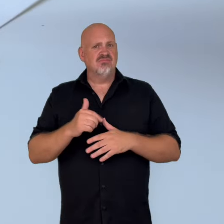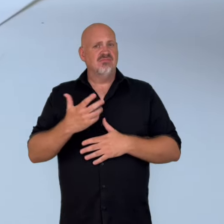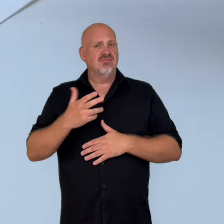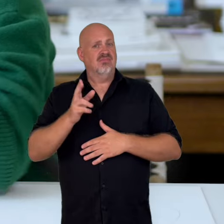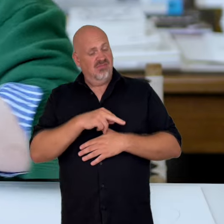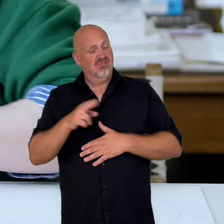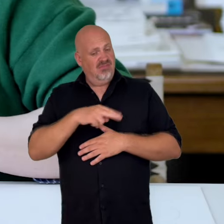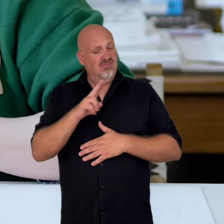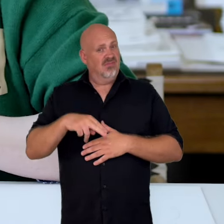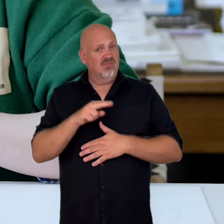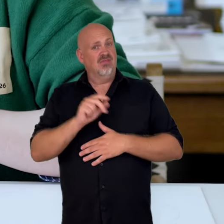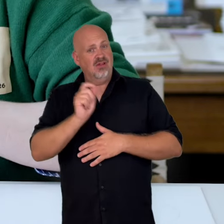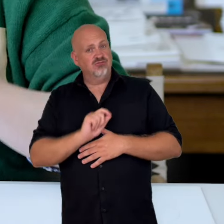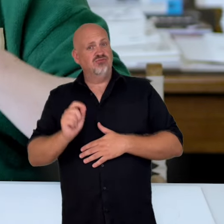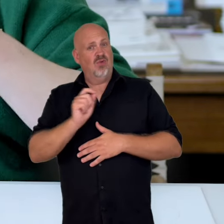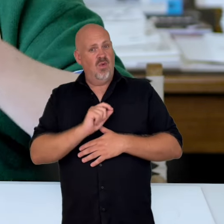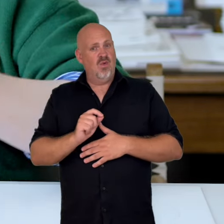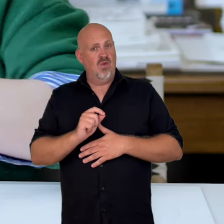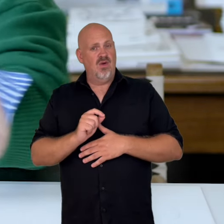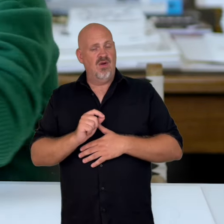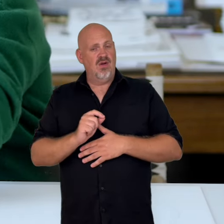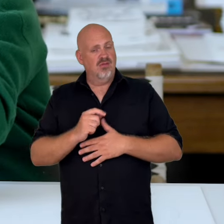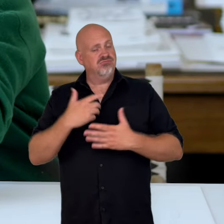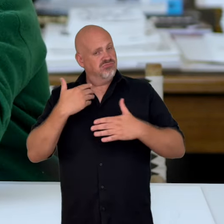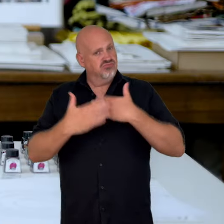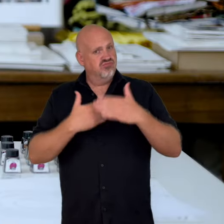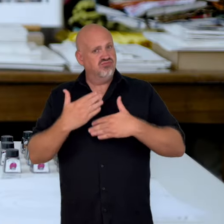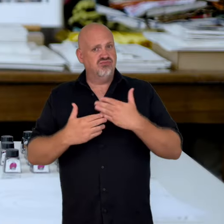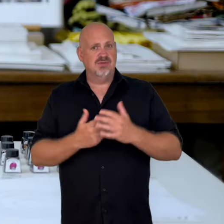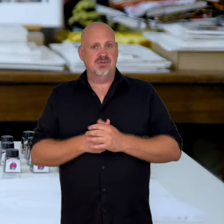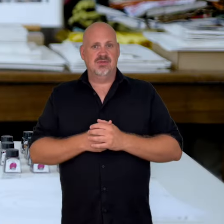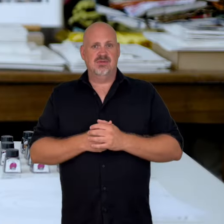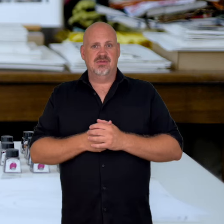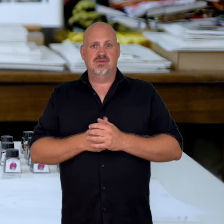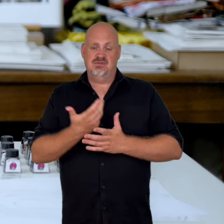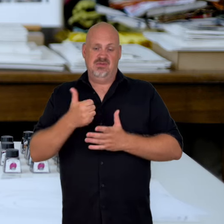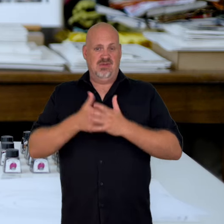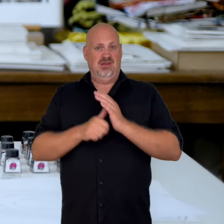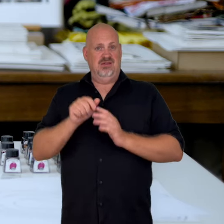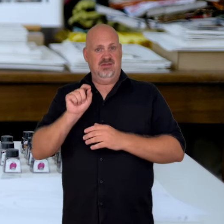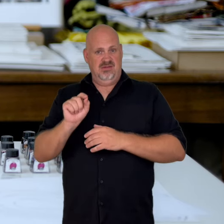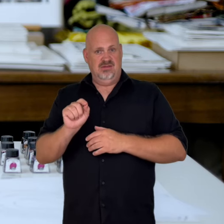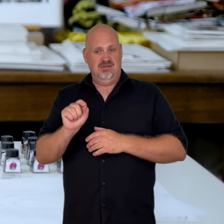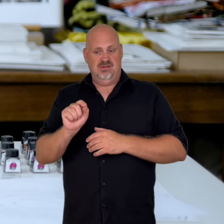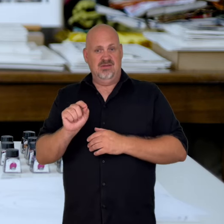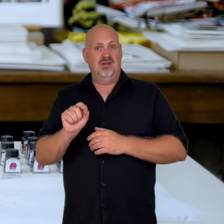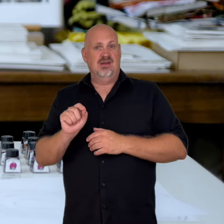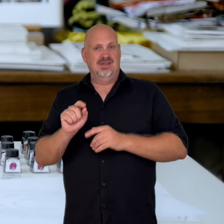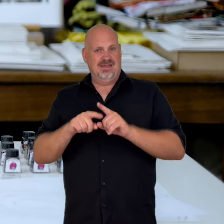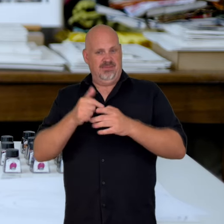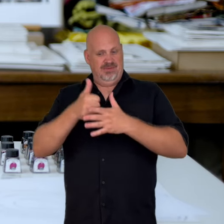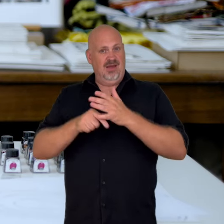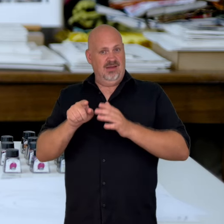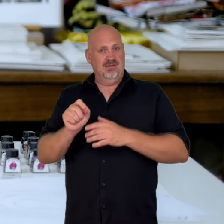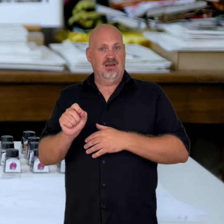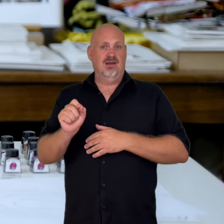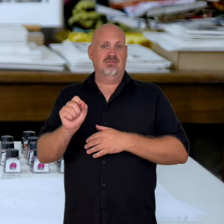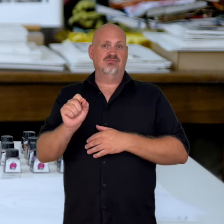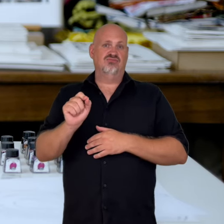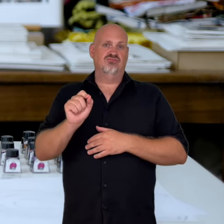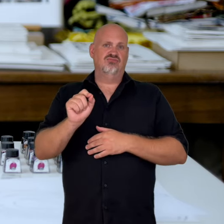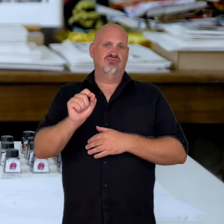see how the ink is coming on. So again, don't be precious about it. The whole point of this is the